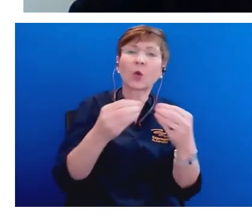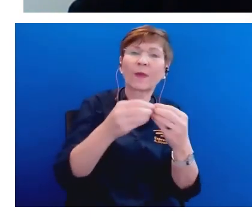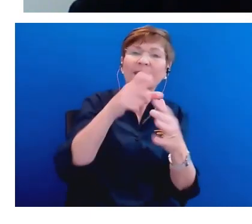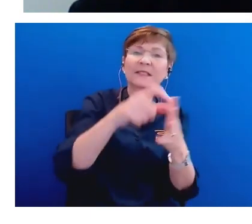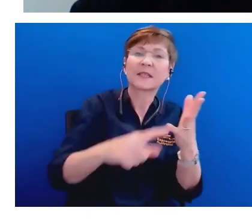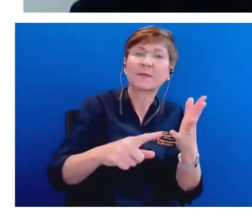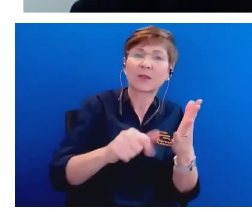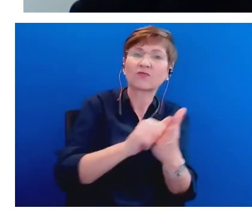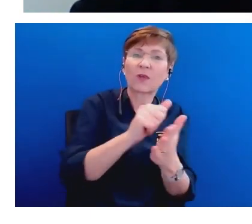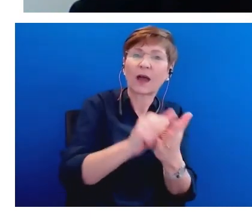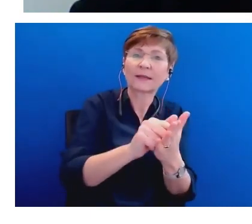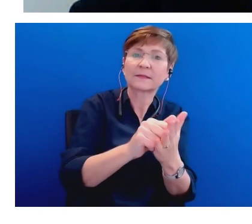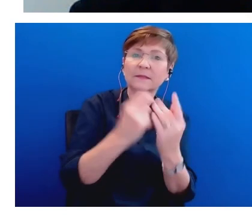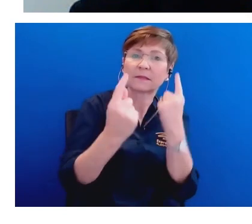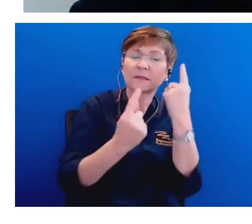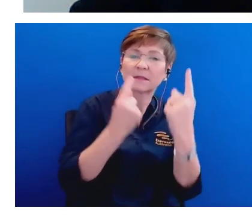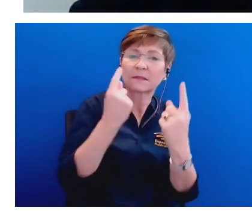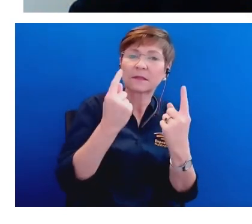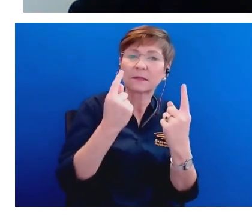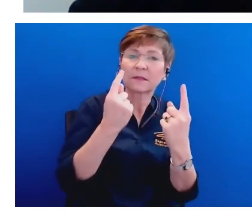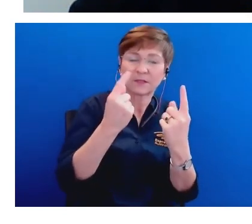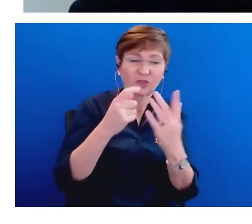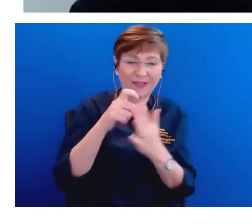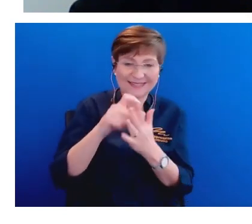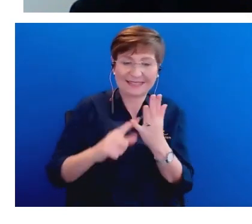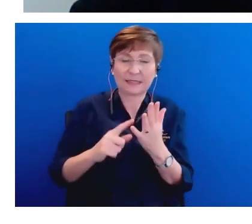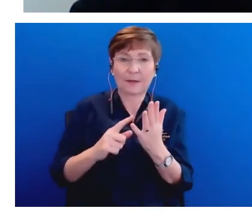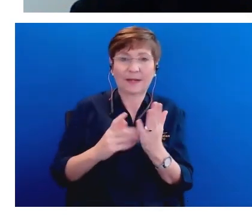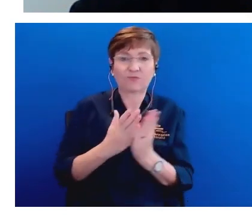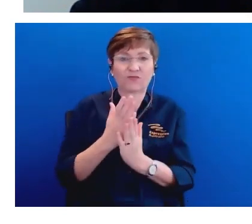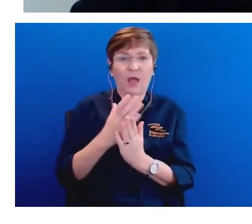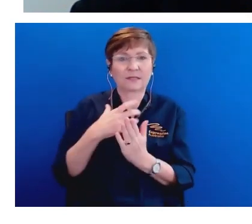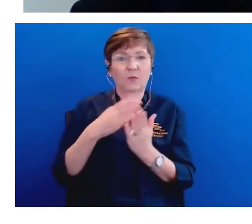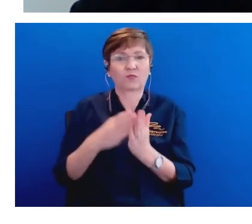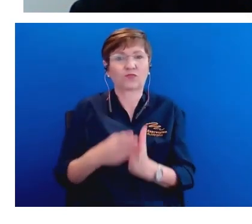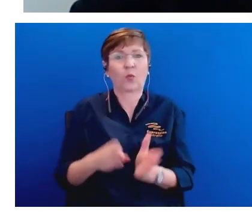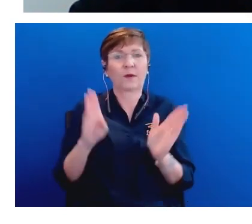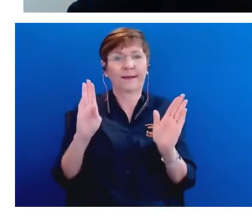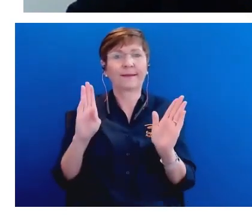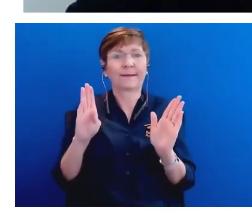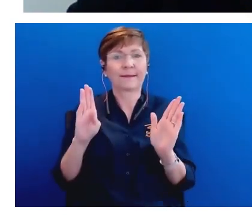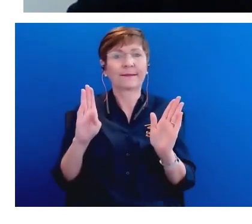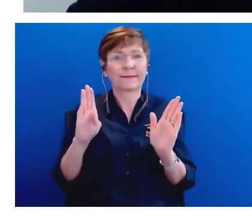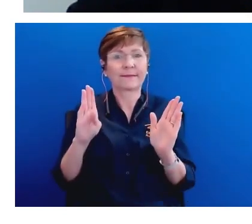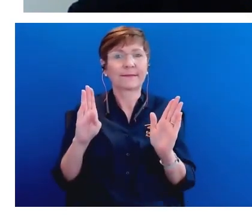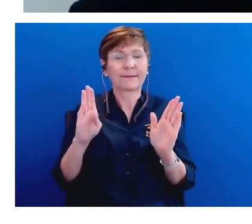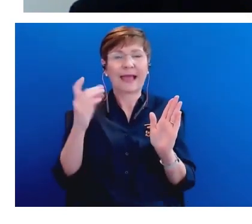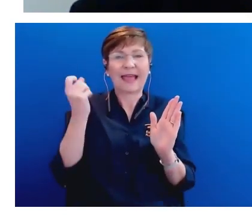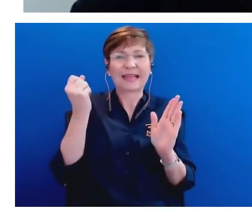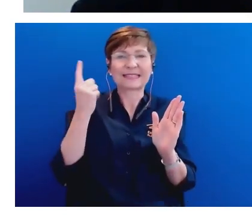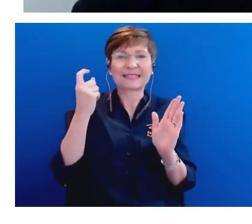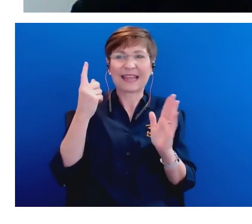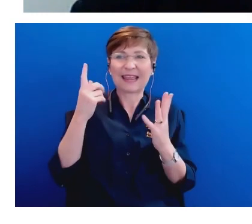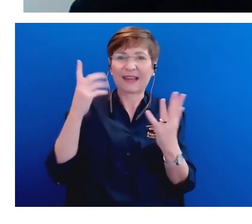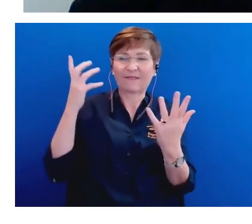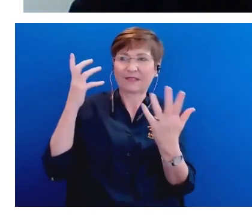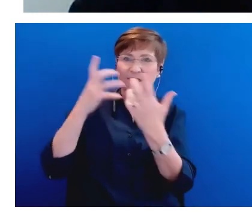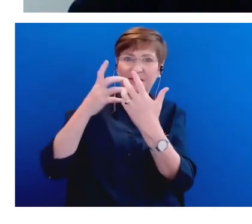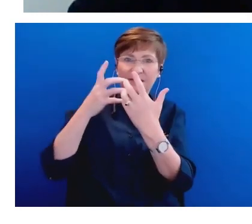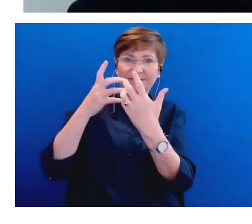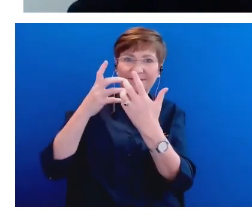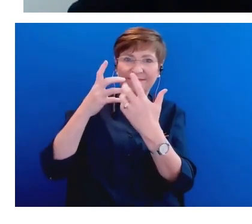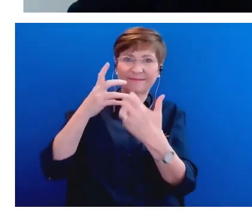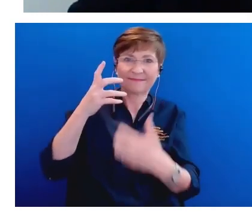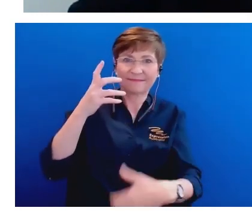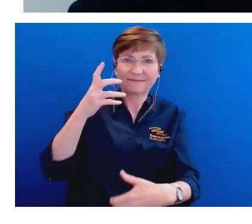just access and support, but disability rights more broadly, to understand where things might not quite be working or